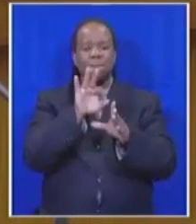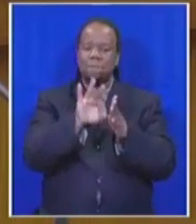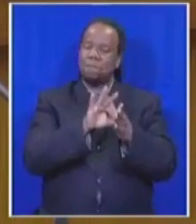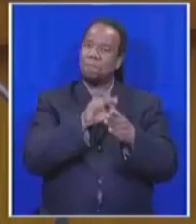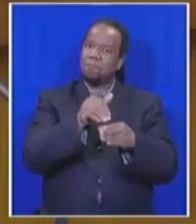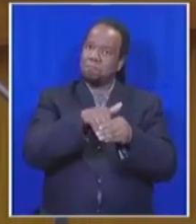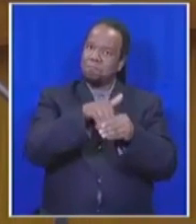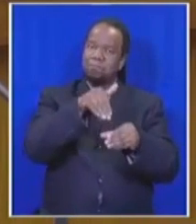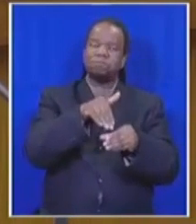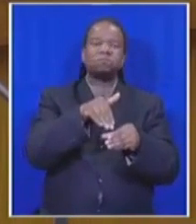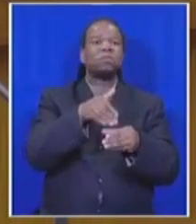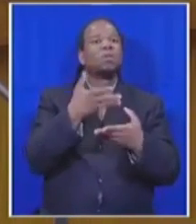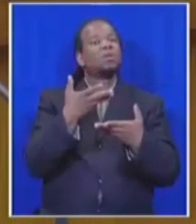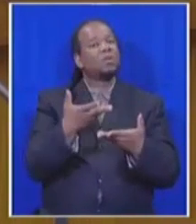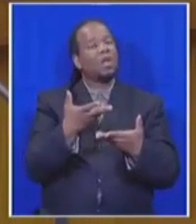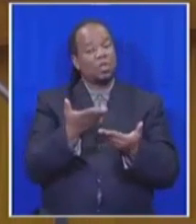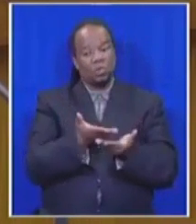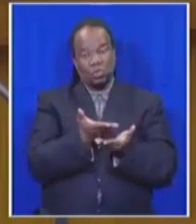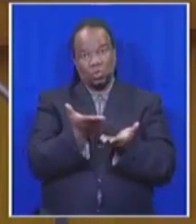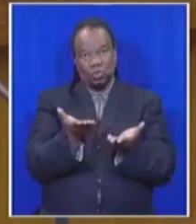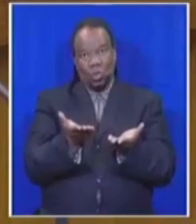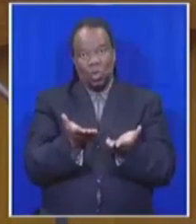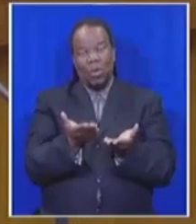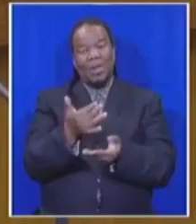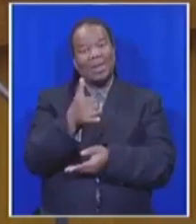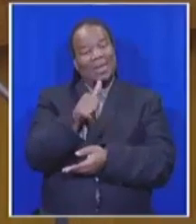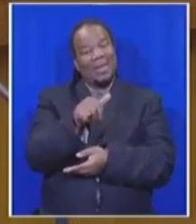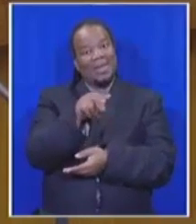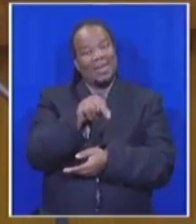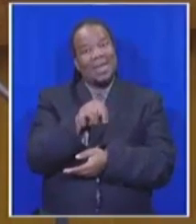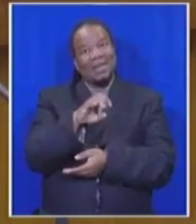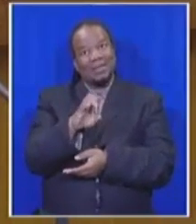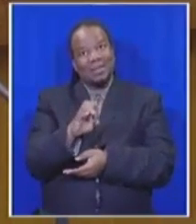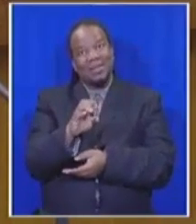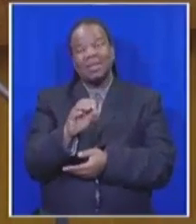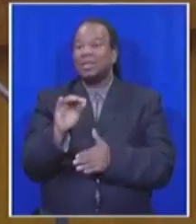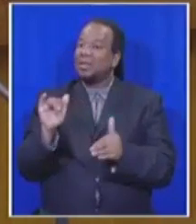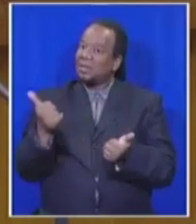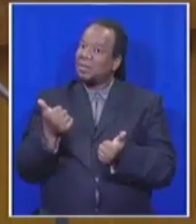National Democratic Project, led by the African National Congress in our country, is succeeding.